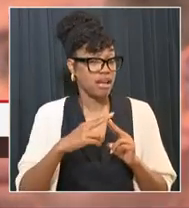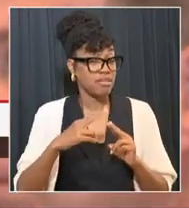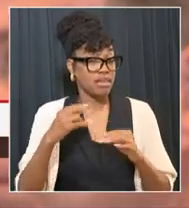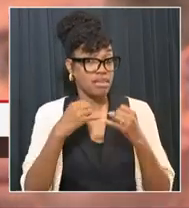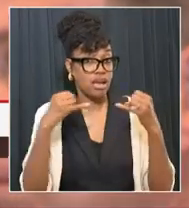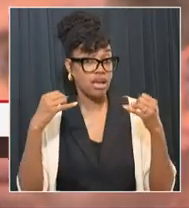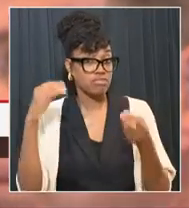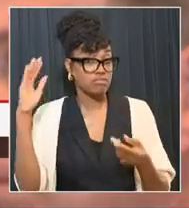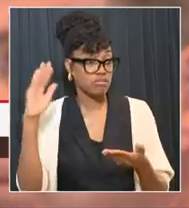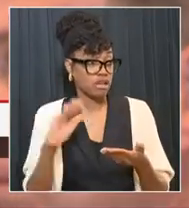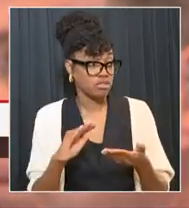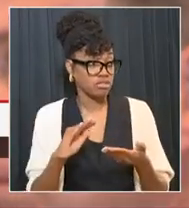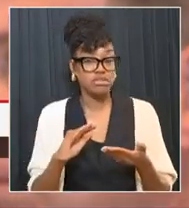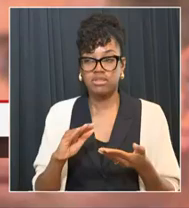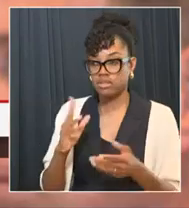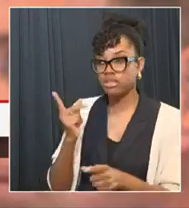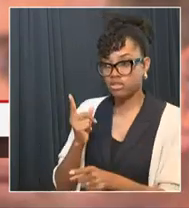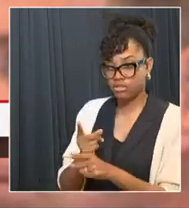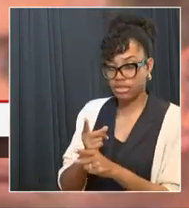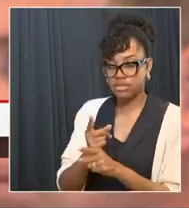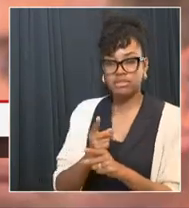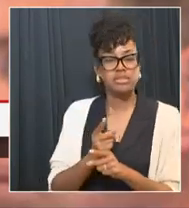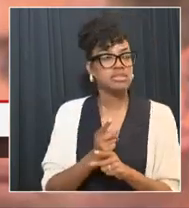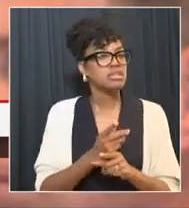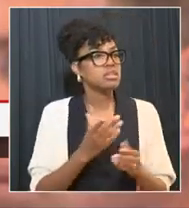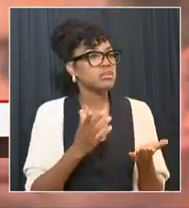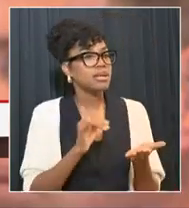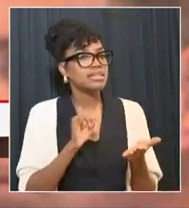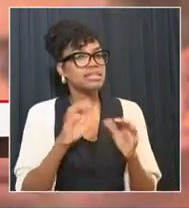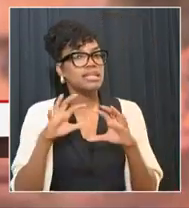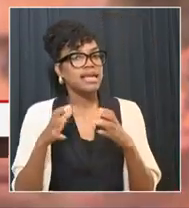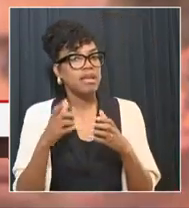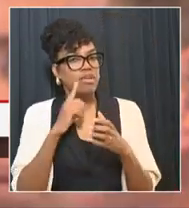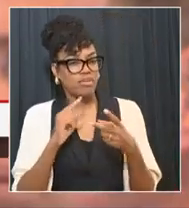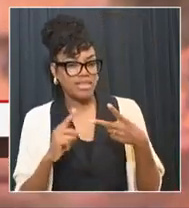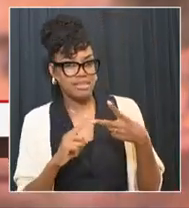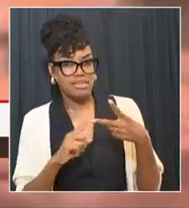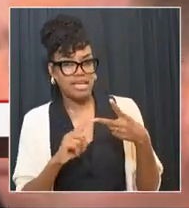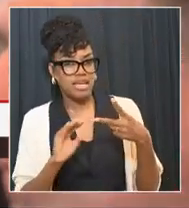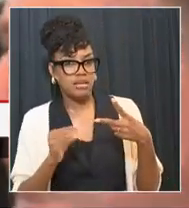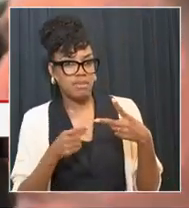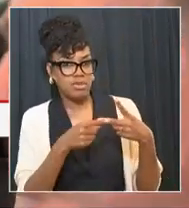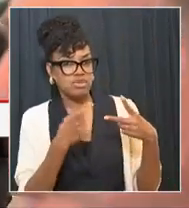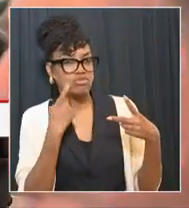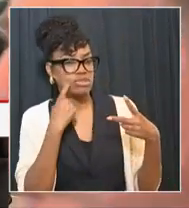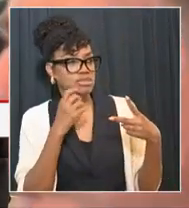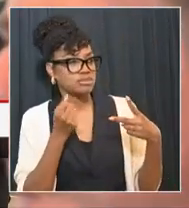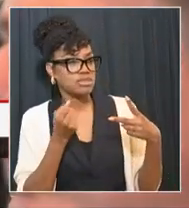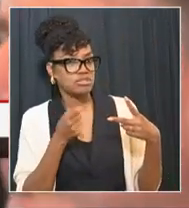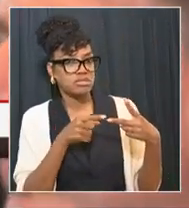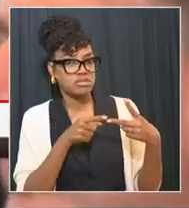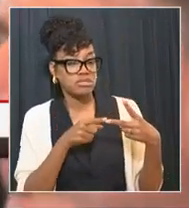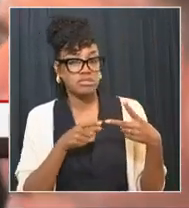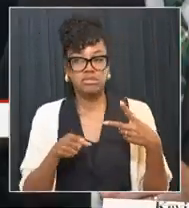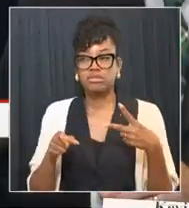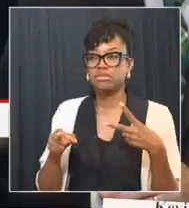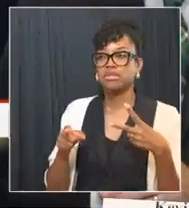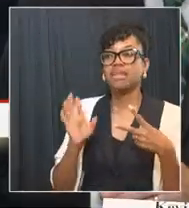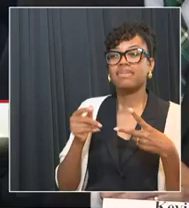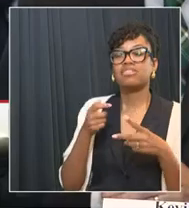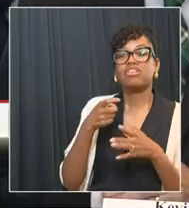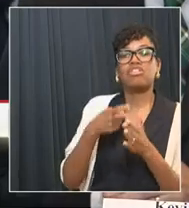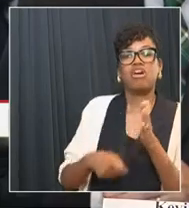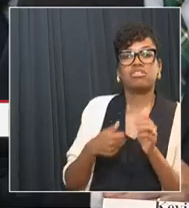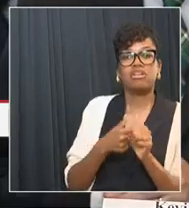Mm-hmm. That's correct. And what is the category of the second number that you mentioned? So that would be the cost avoidance.